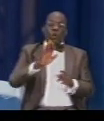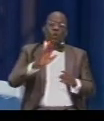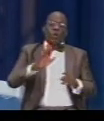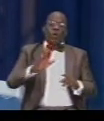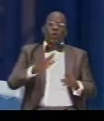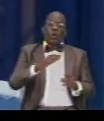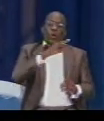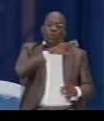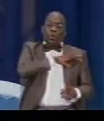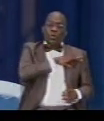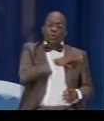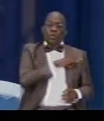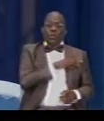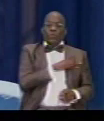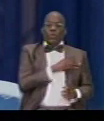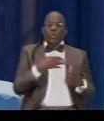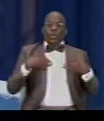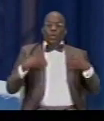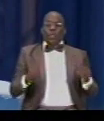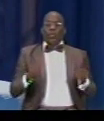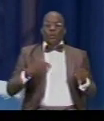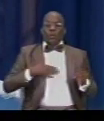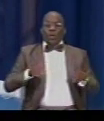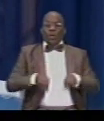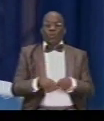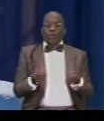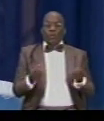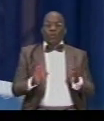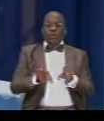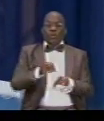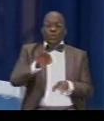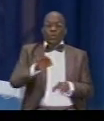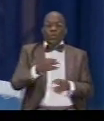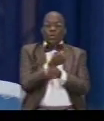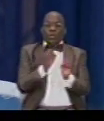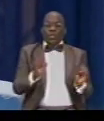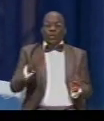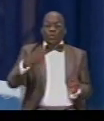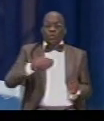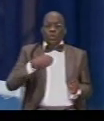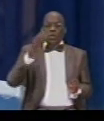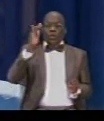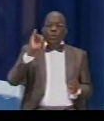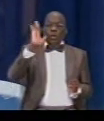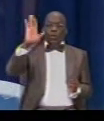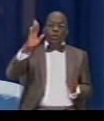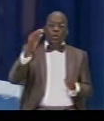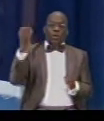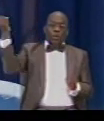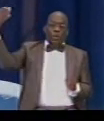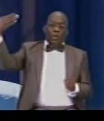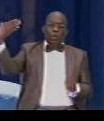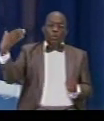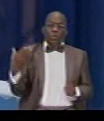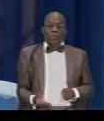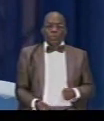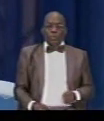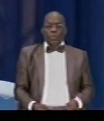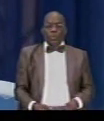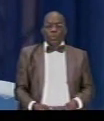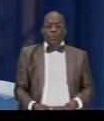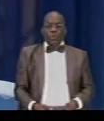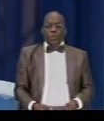face, heal my wounded, broken spirit, save me by thy grace. Thou the spring of all